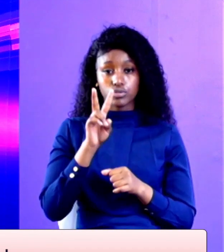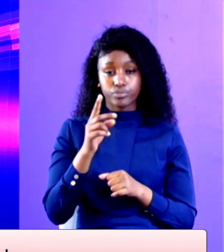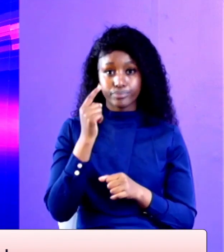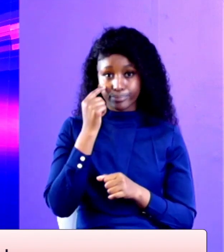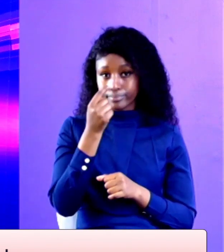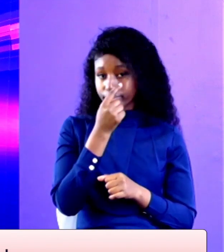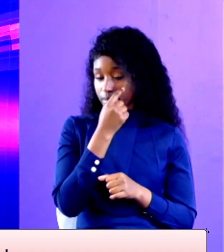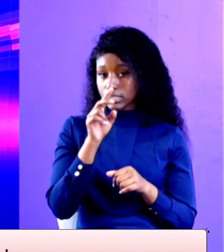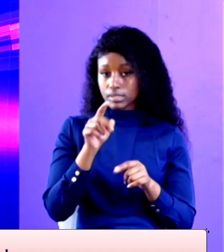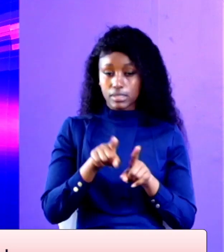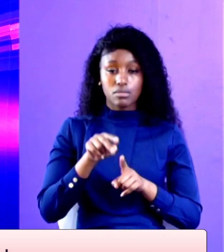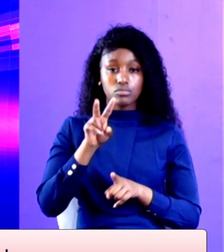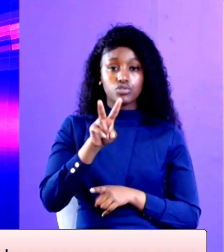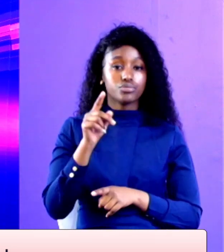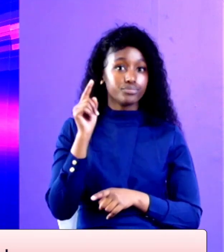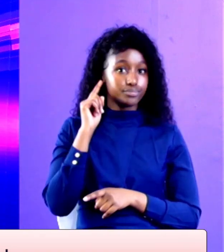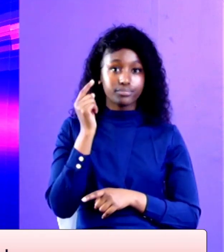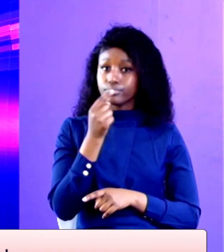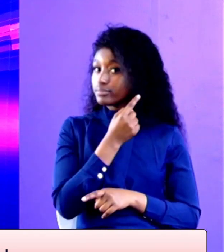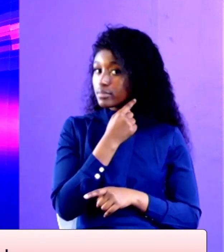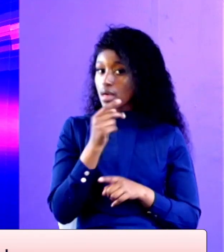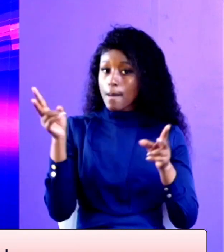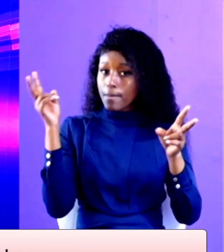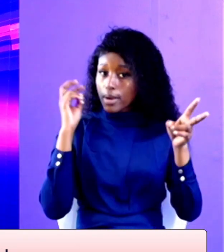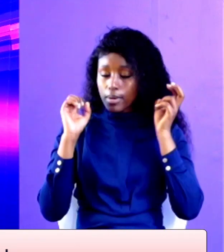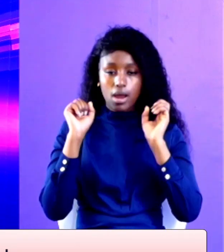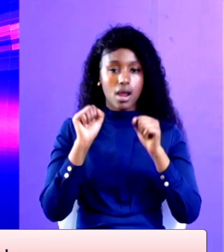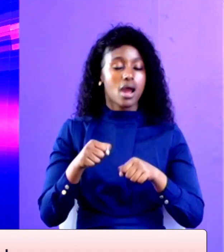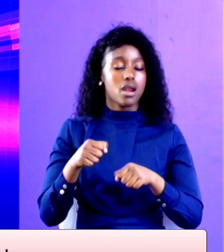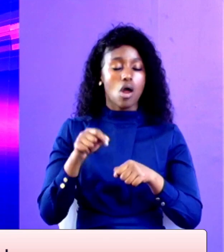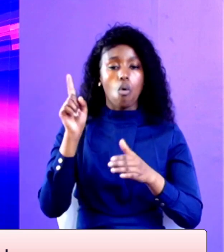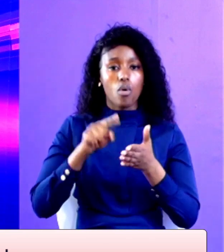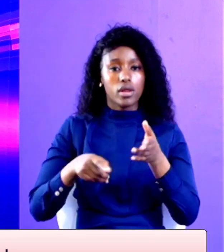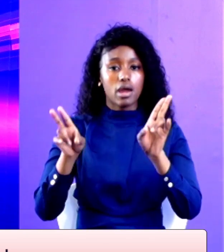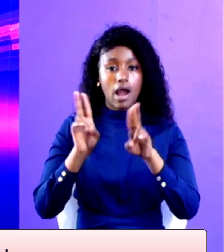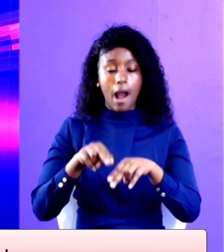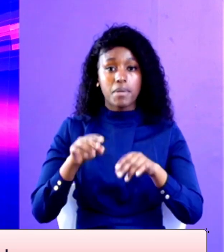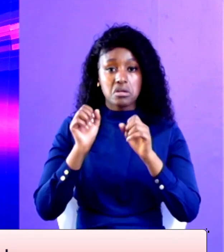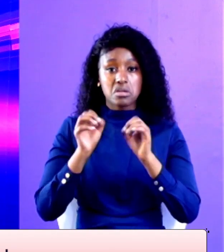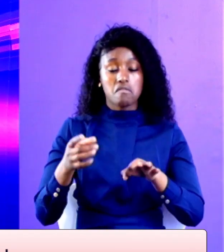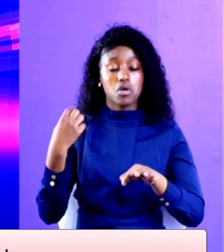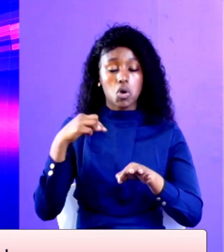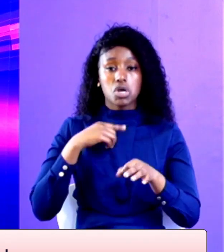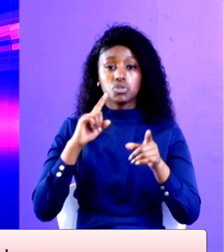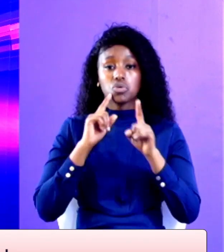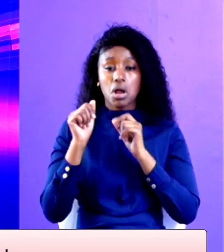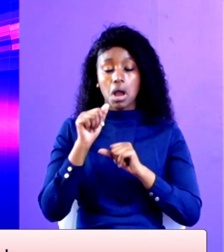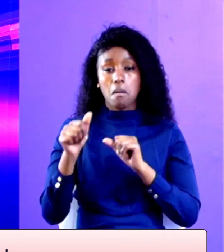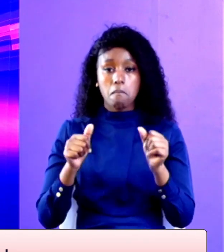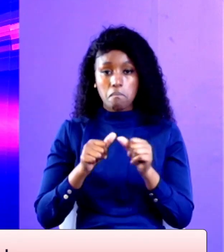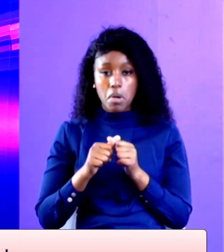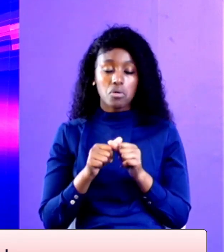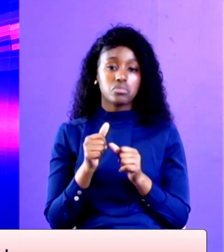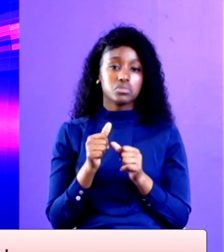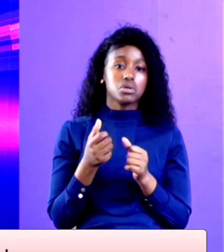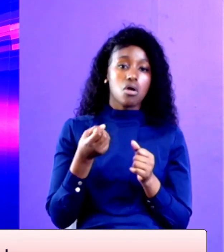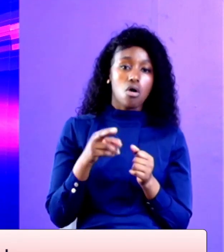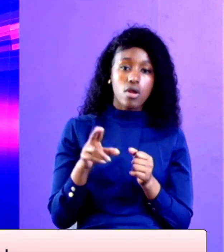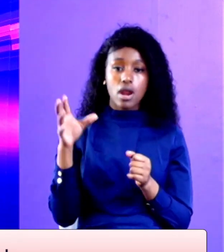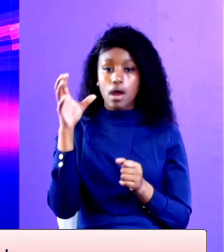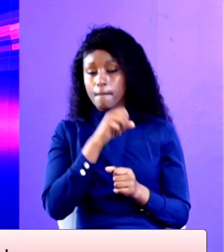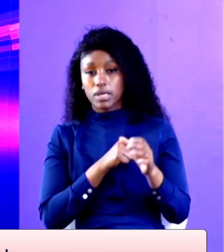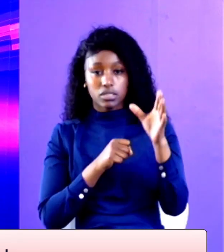see and hear what happened. And in case we did not mention anything, let that